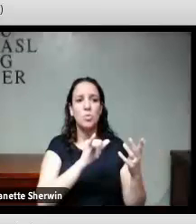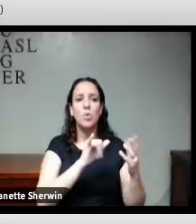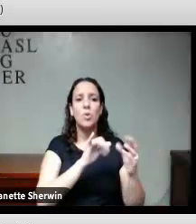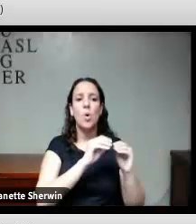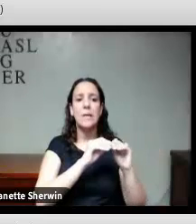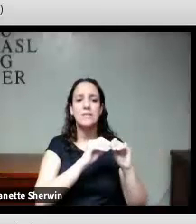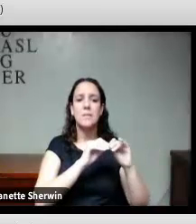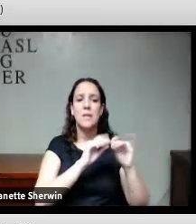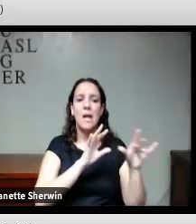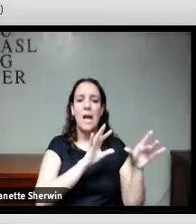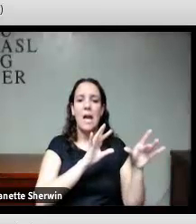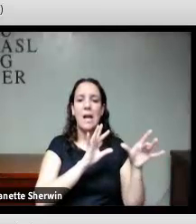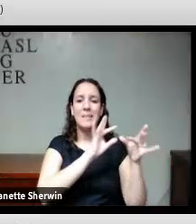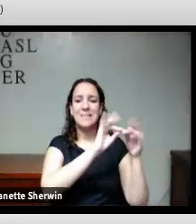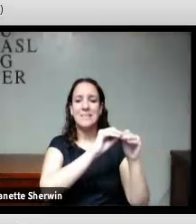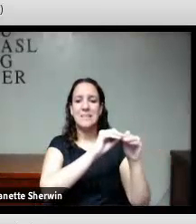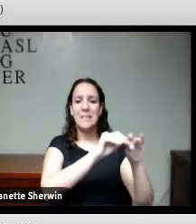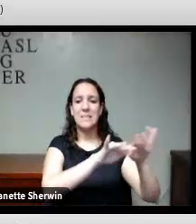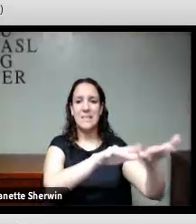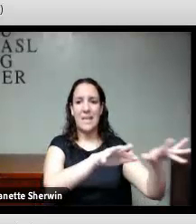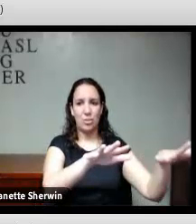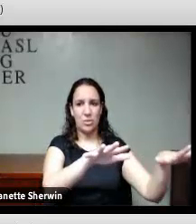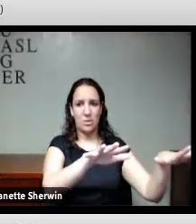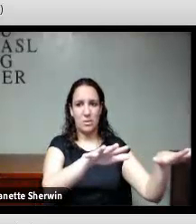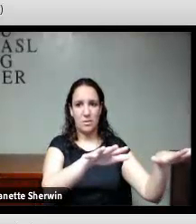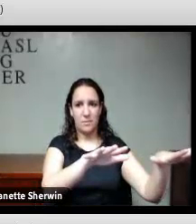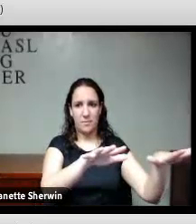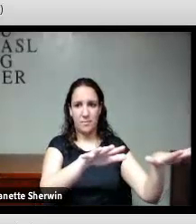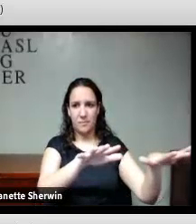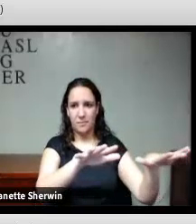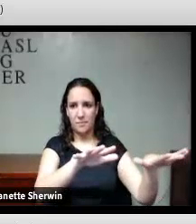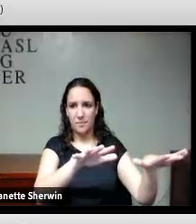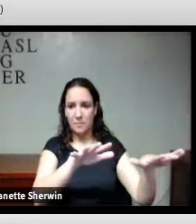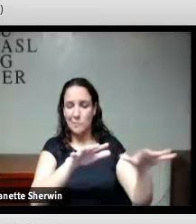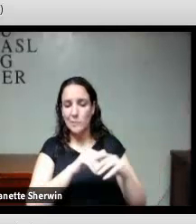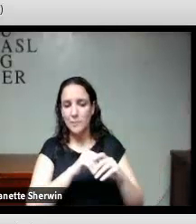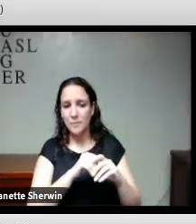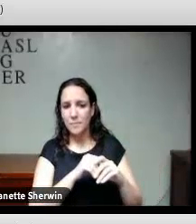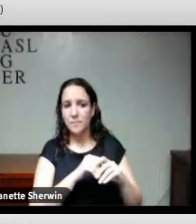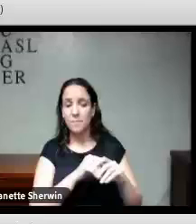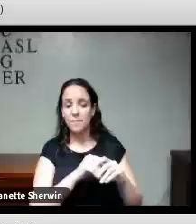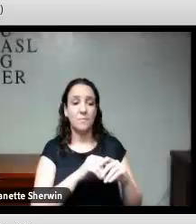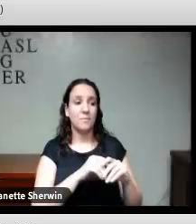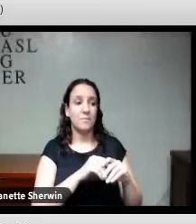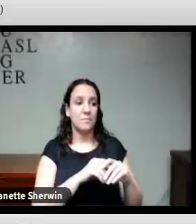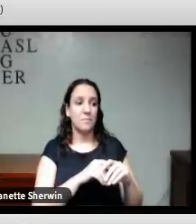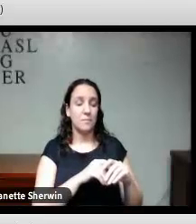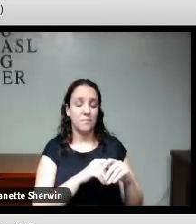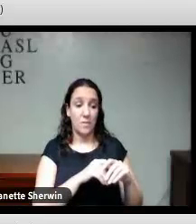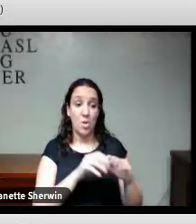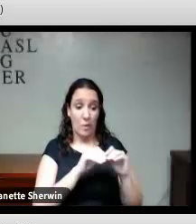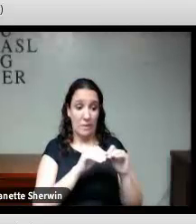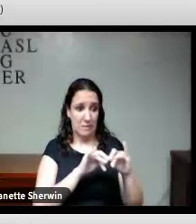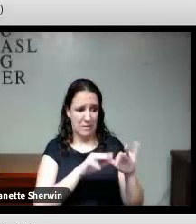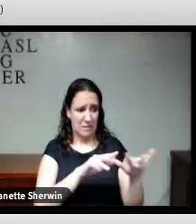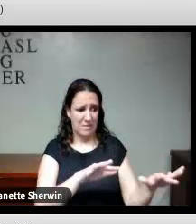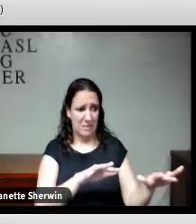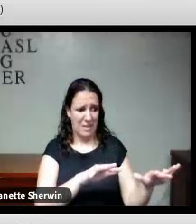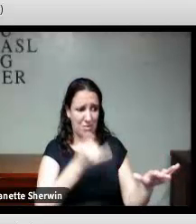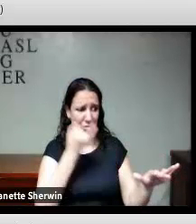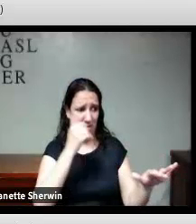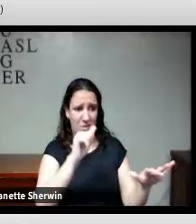other people. It's contagious to the immediate surroundings, the people that are already in the library. And how embarrassing is it when